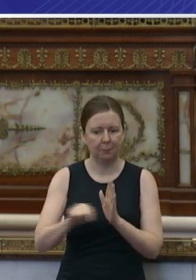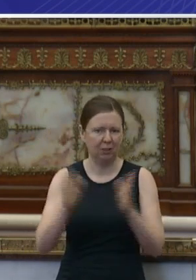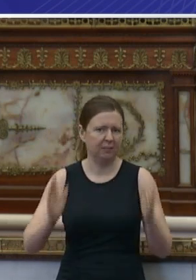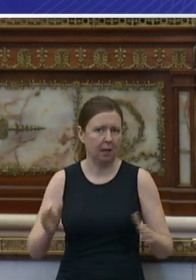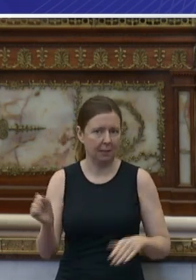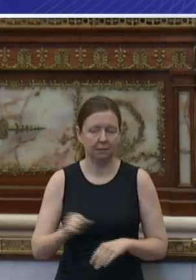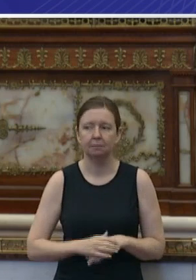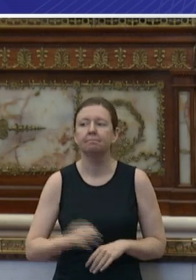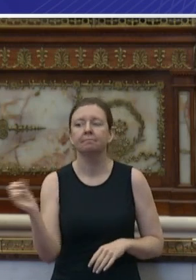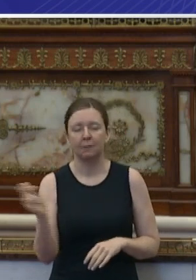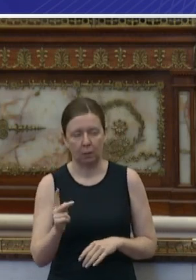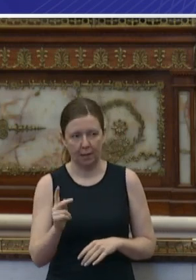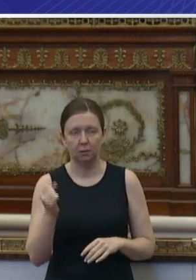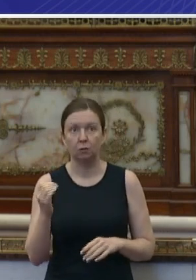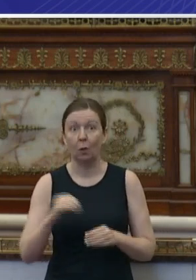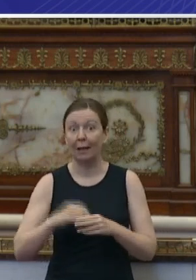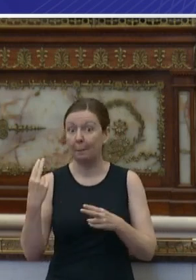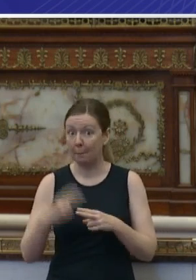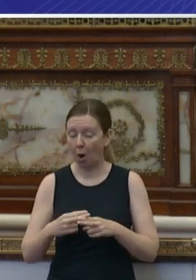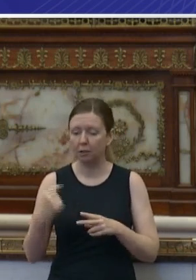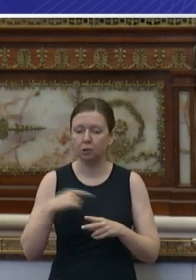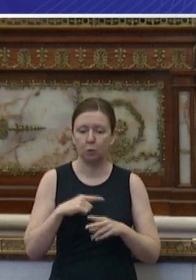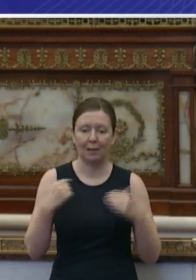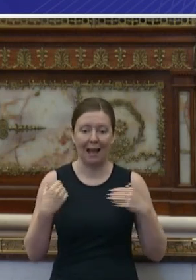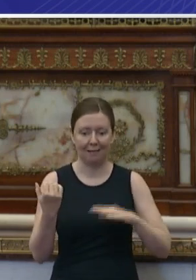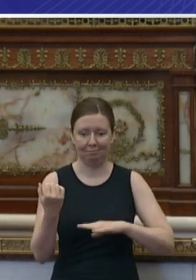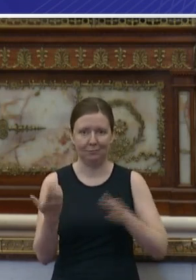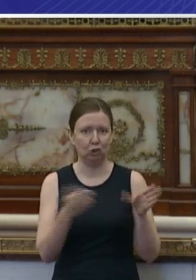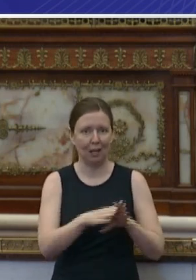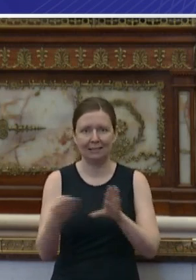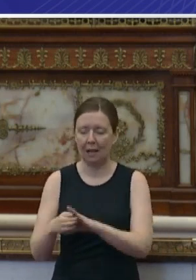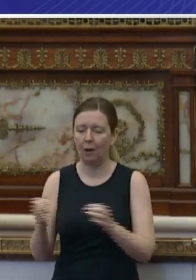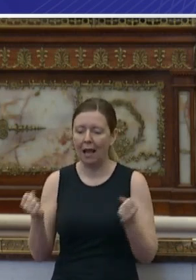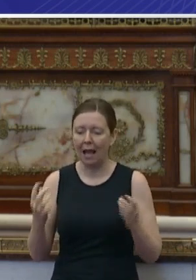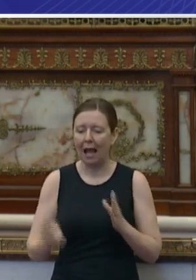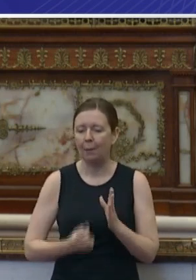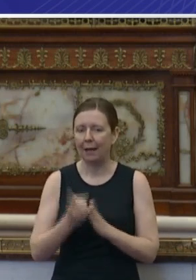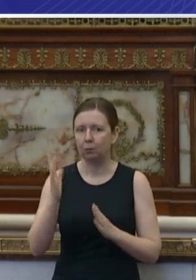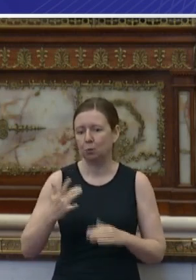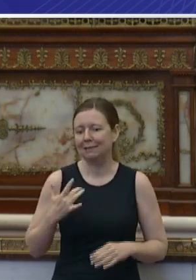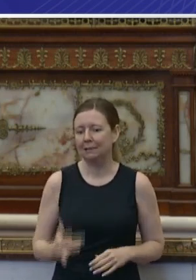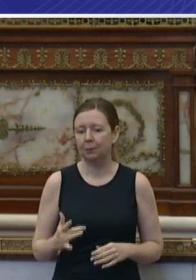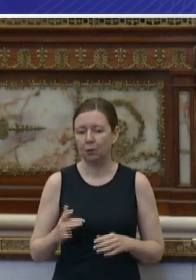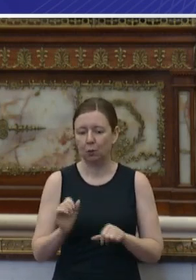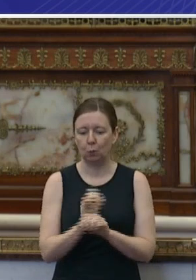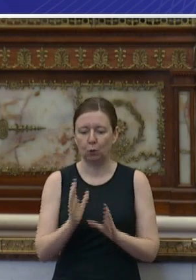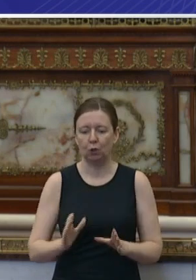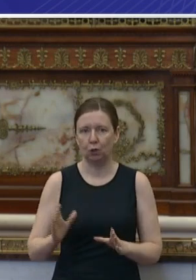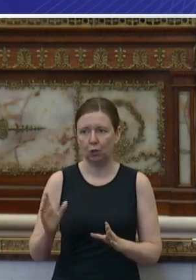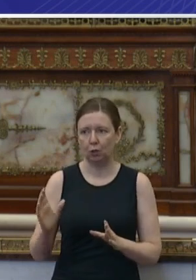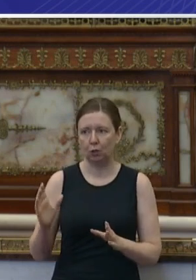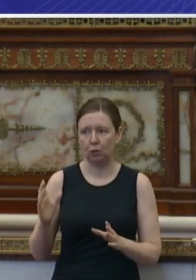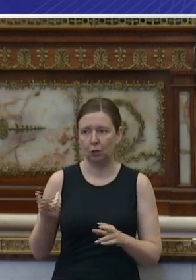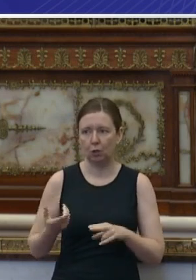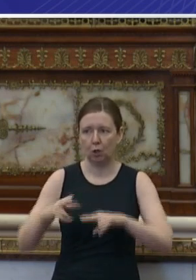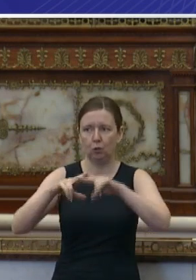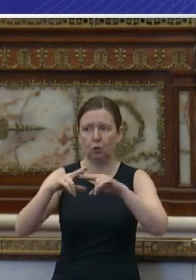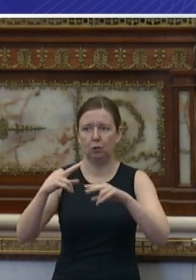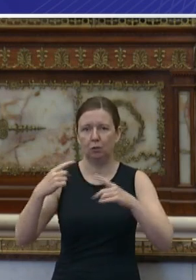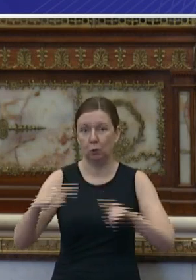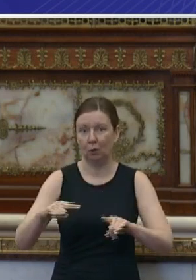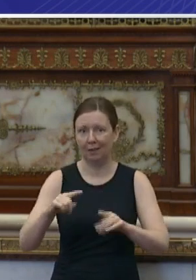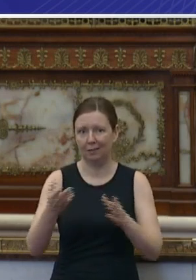Yes. Okay. So in March, when we went on shutdown, how many hours would a typical worker have accrued when we were on